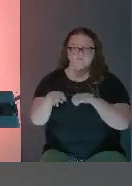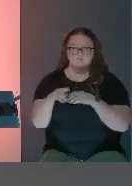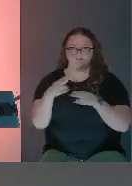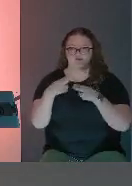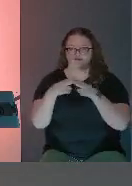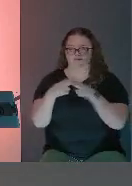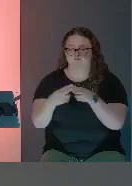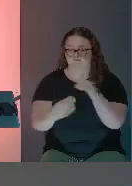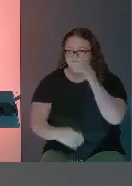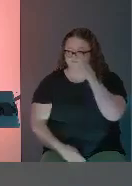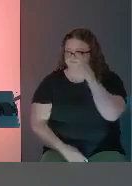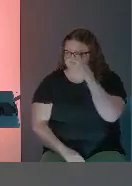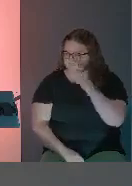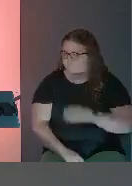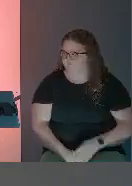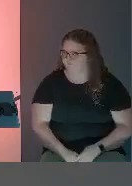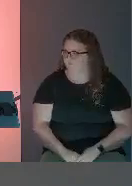the